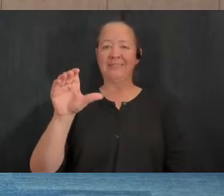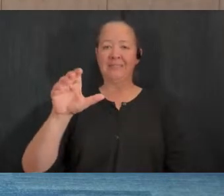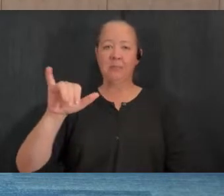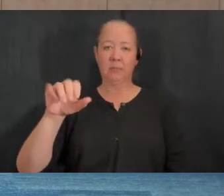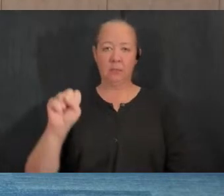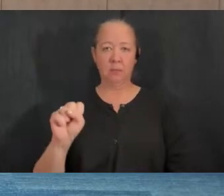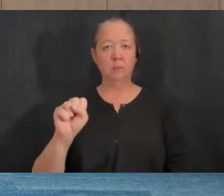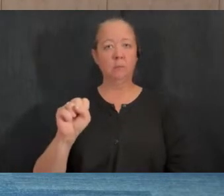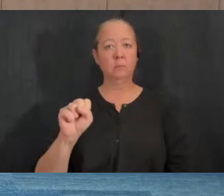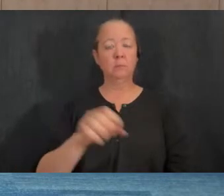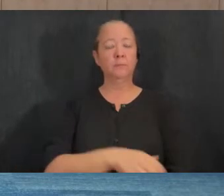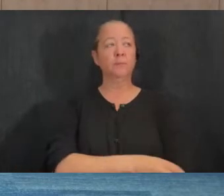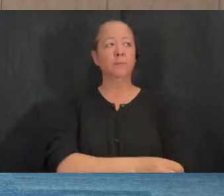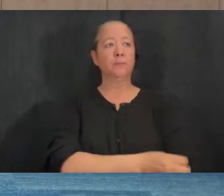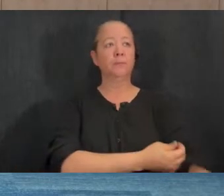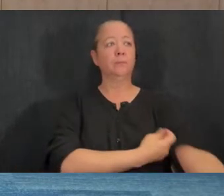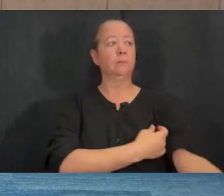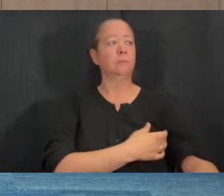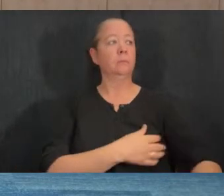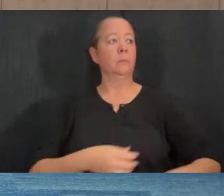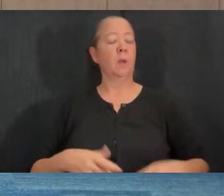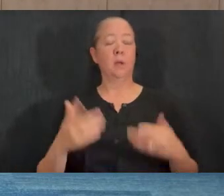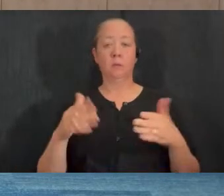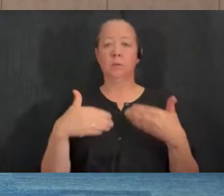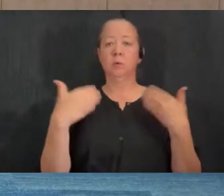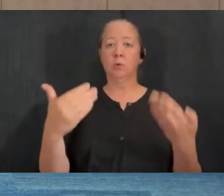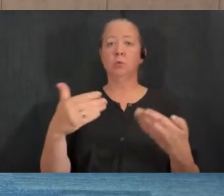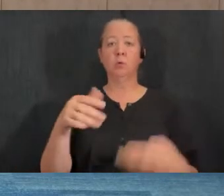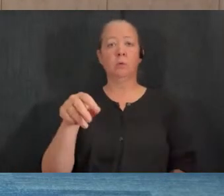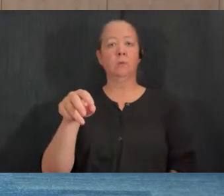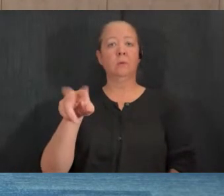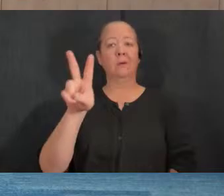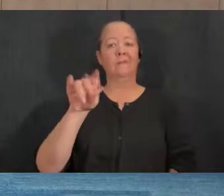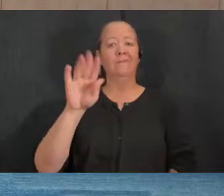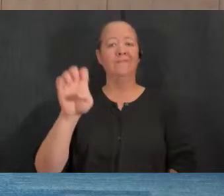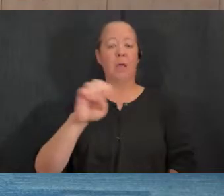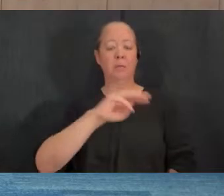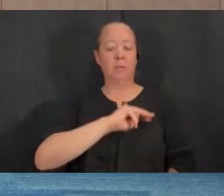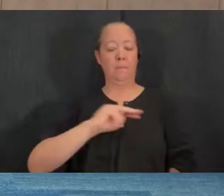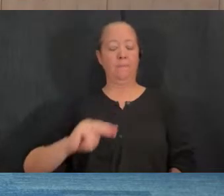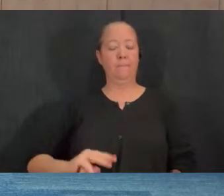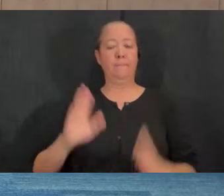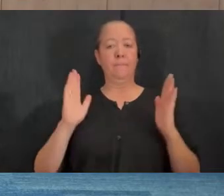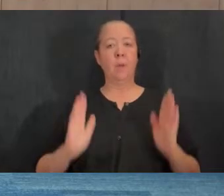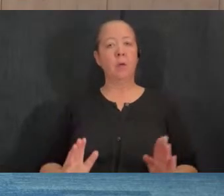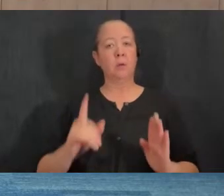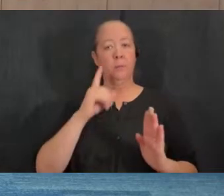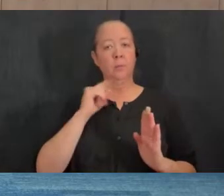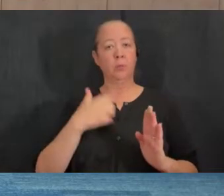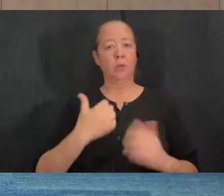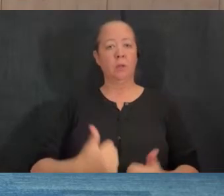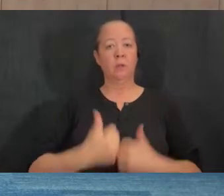question. Let's go to Vice Mayor, since you live kind of across the street, and then Mr. Wade.